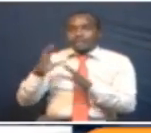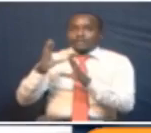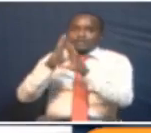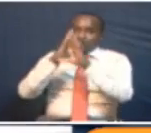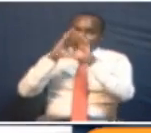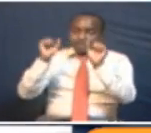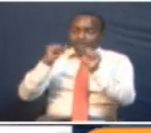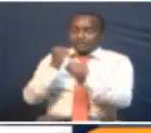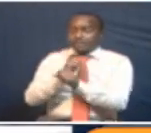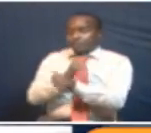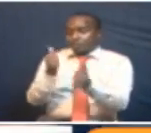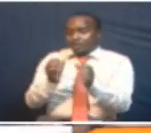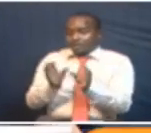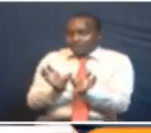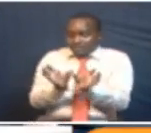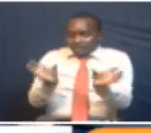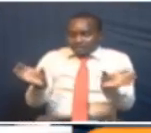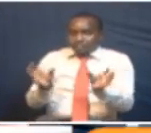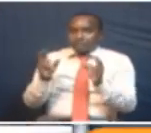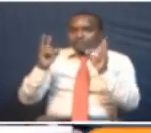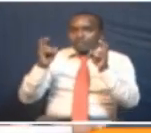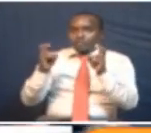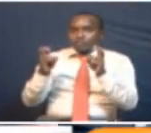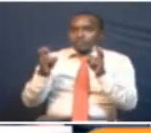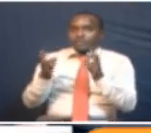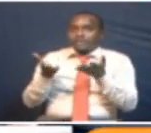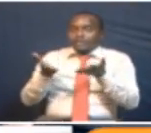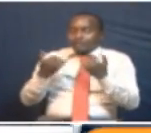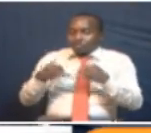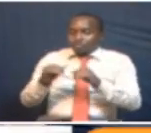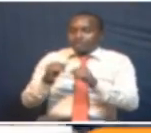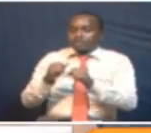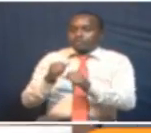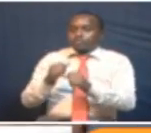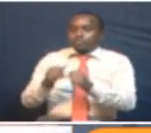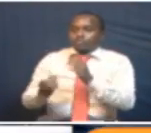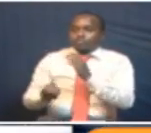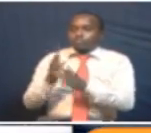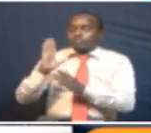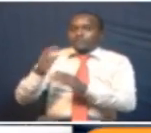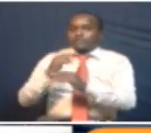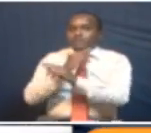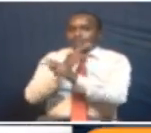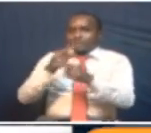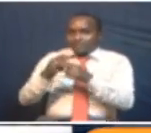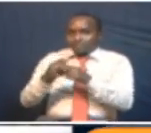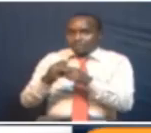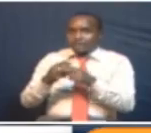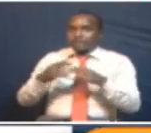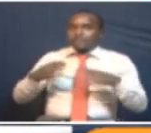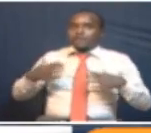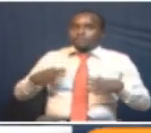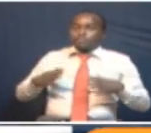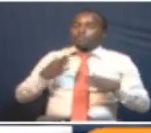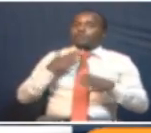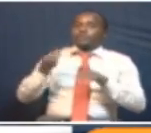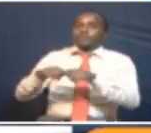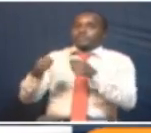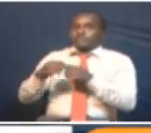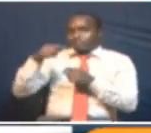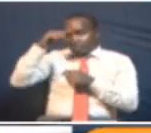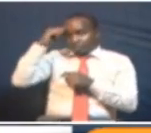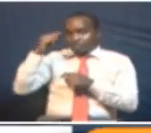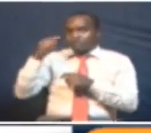the issues. This is his legacy. He's trying to secure his legacy. People are trying to disrupt it because they want to arrange the politics of governance